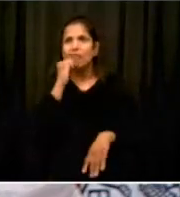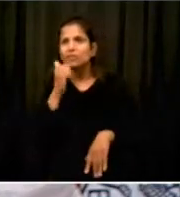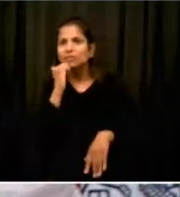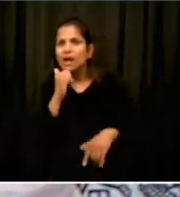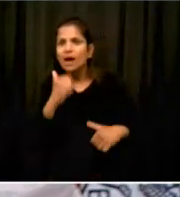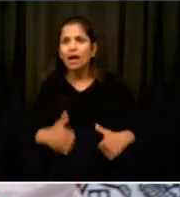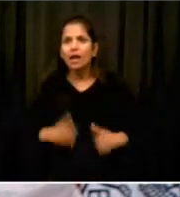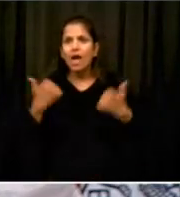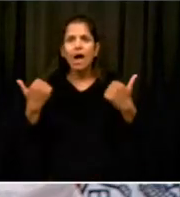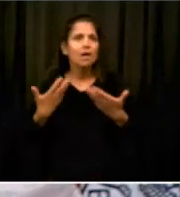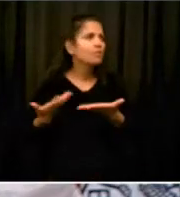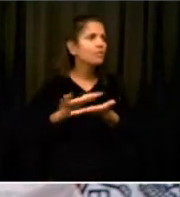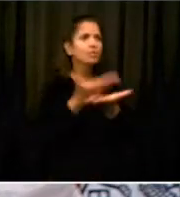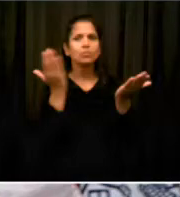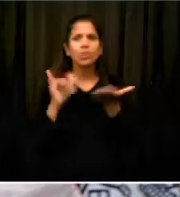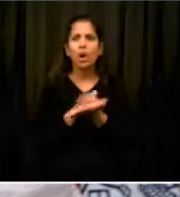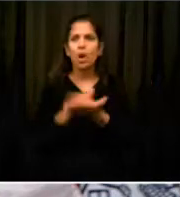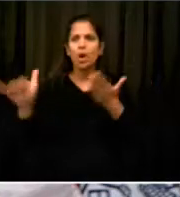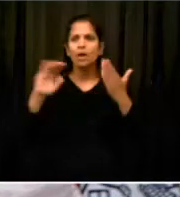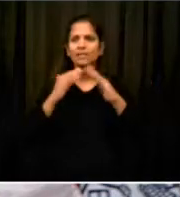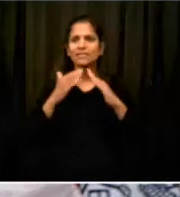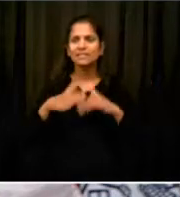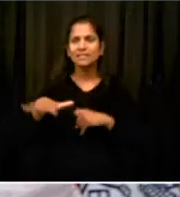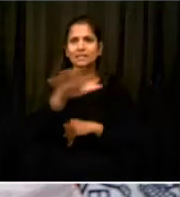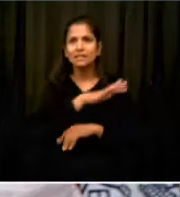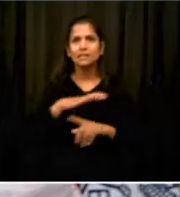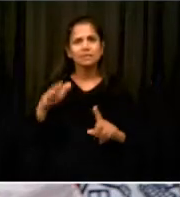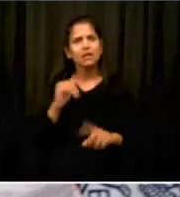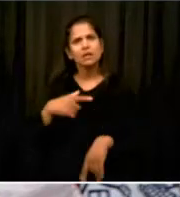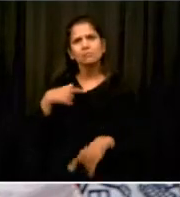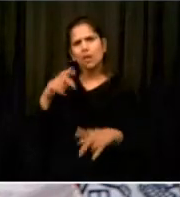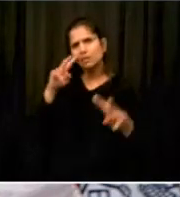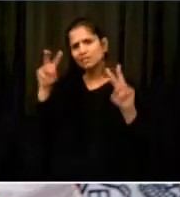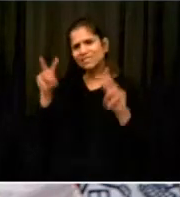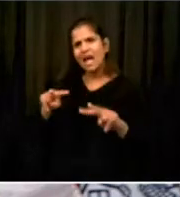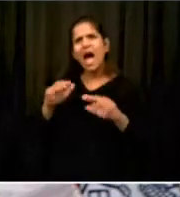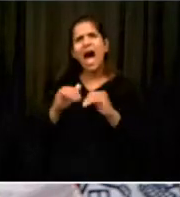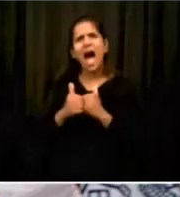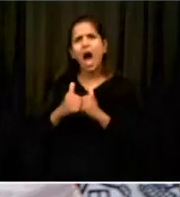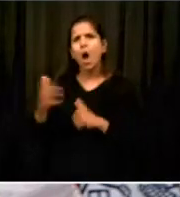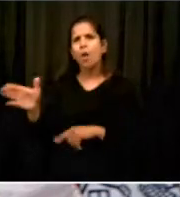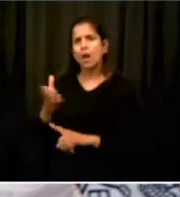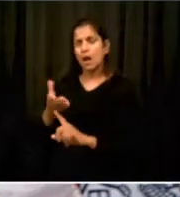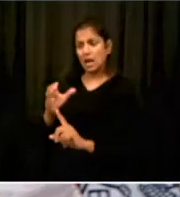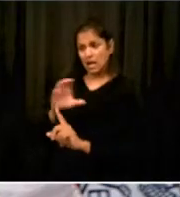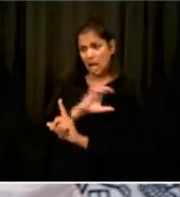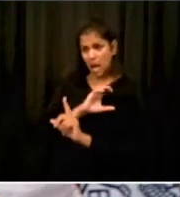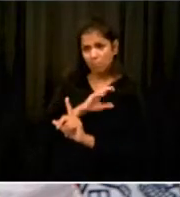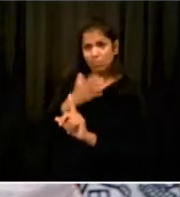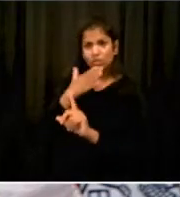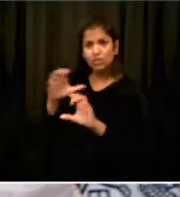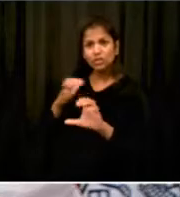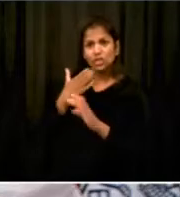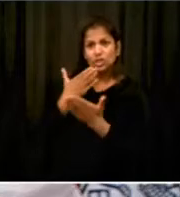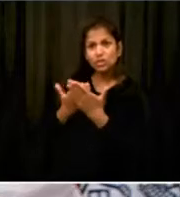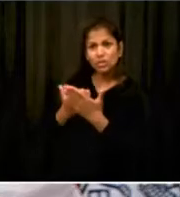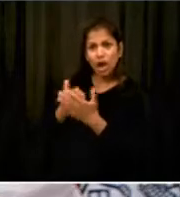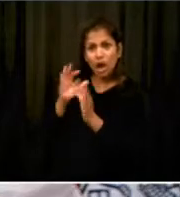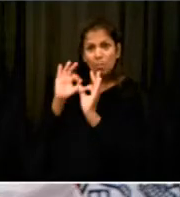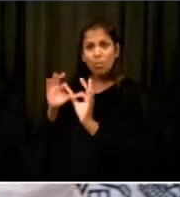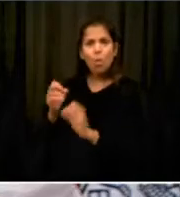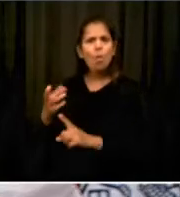changed a lot. It needs to change more. It needs to change quickly. To the question of, is it frustrating when sometimes a vision is not being